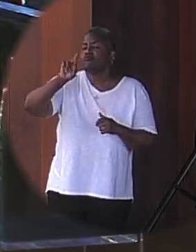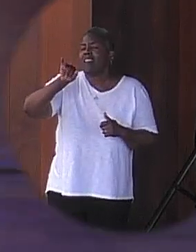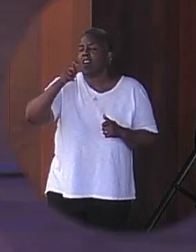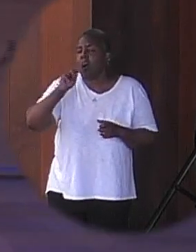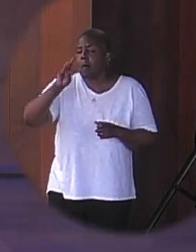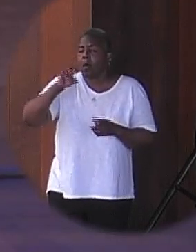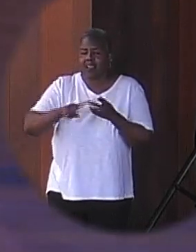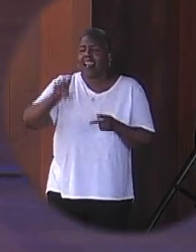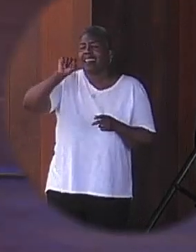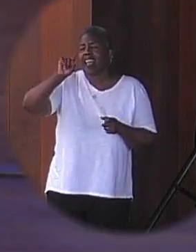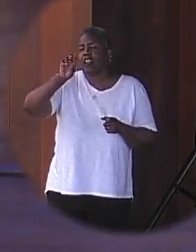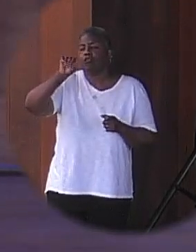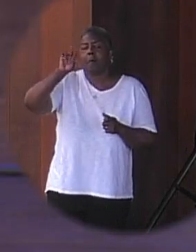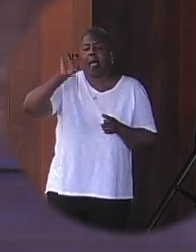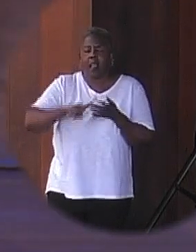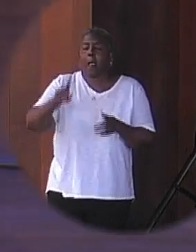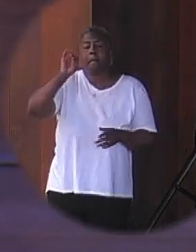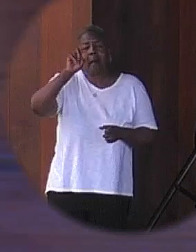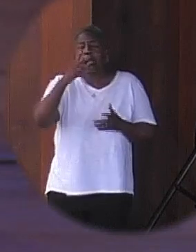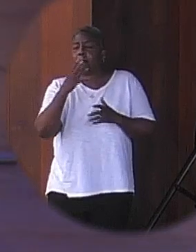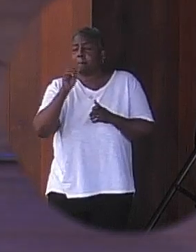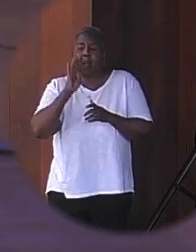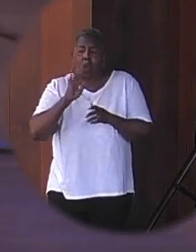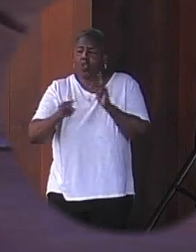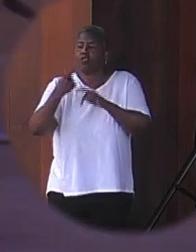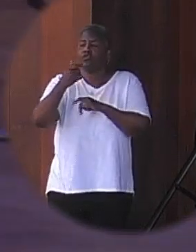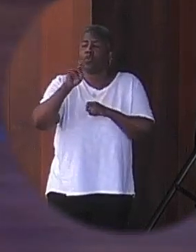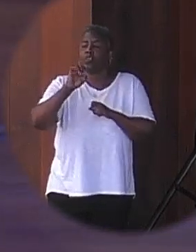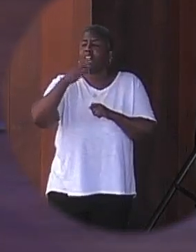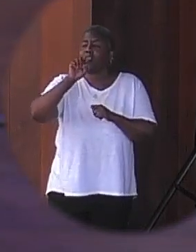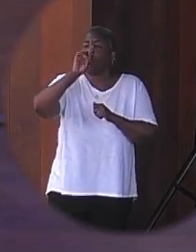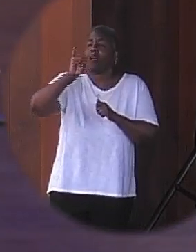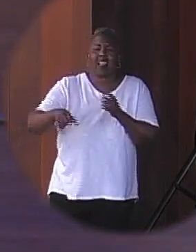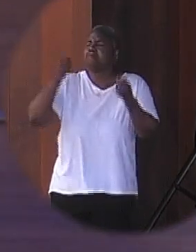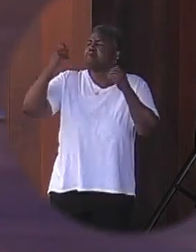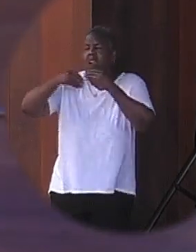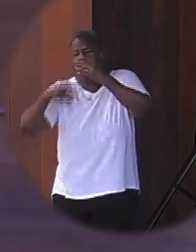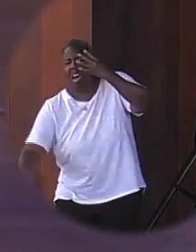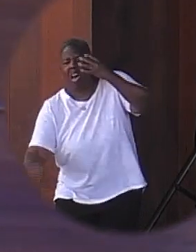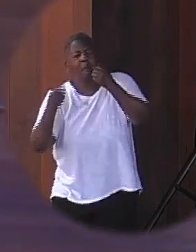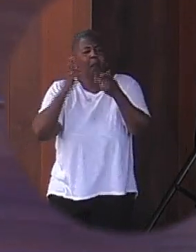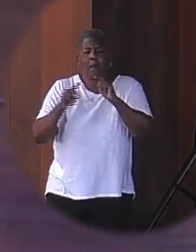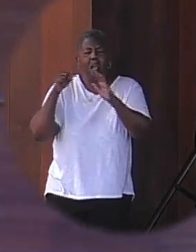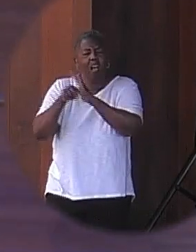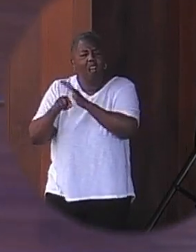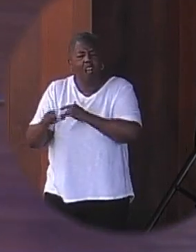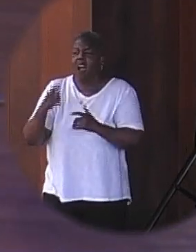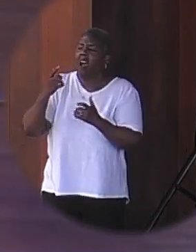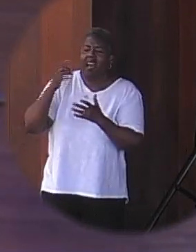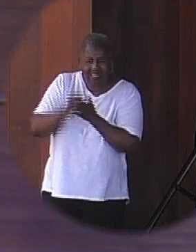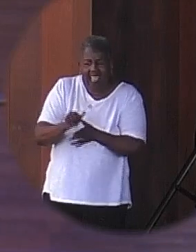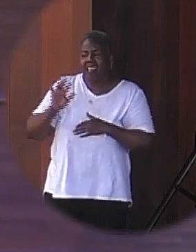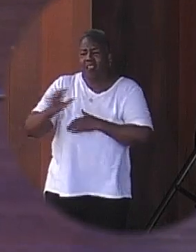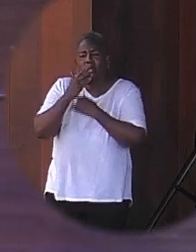and Sandra Bland and Mike Brown and George Floyd and too many others that should not have to be named cries